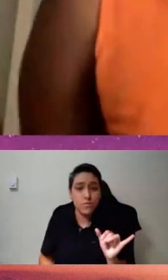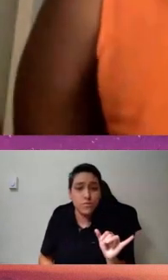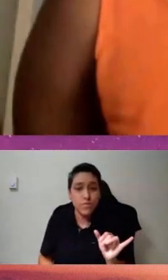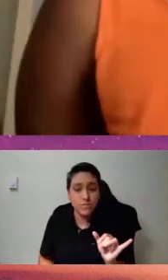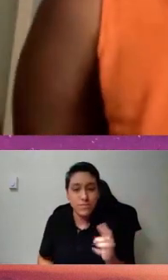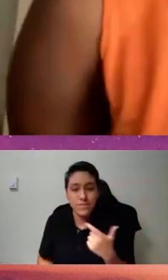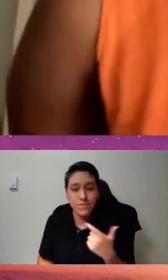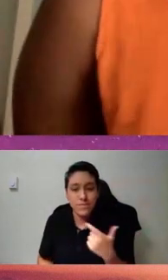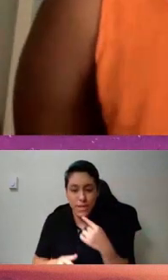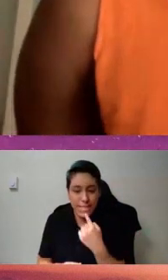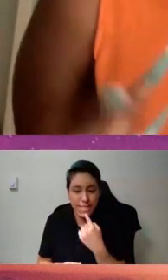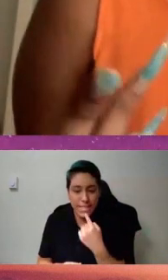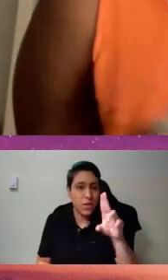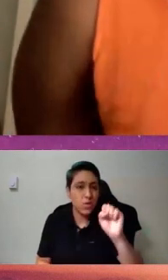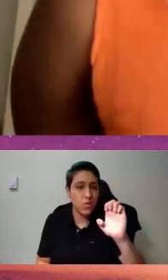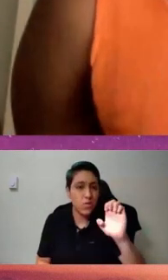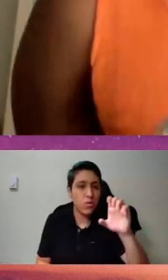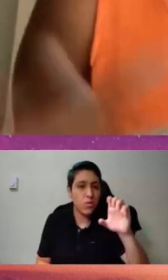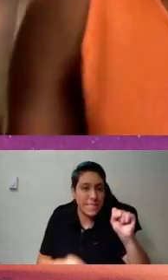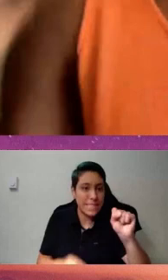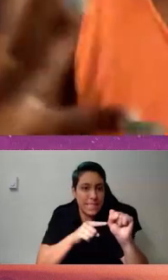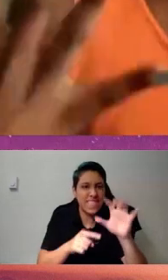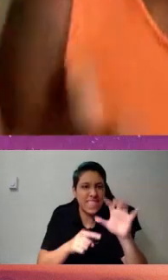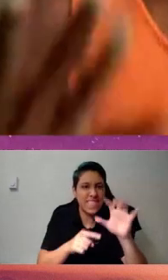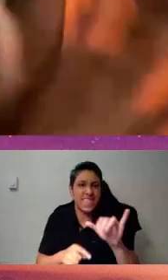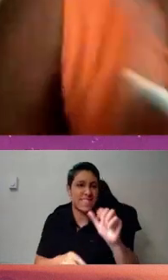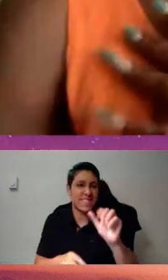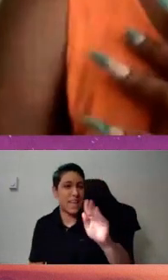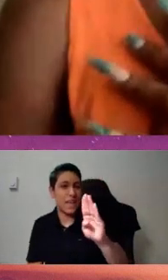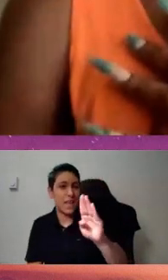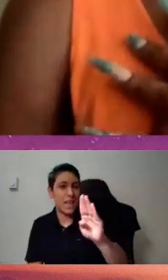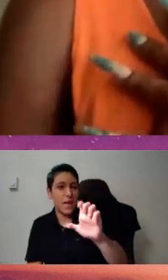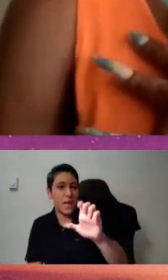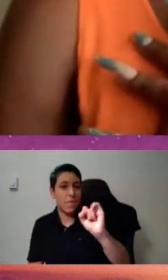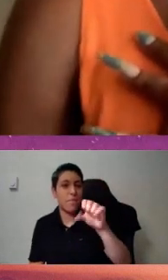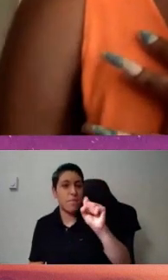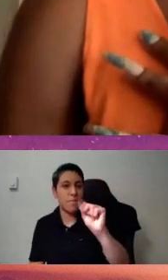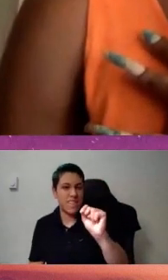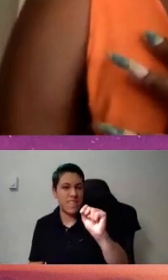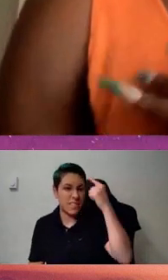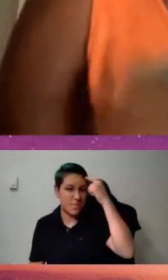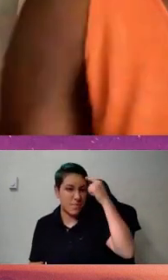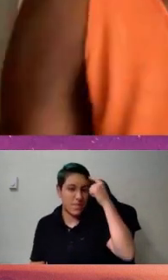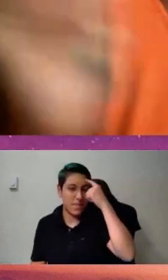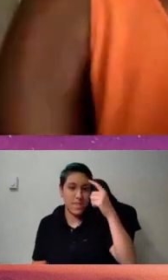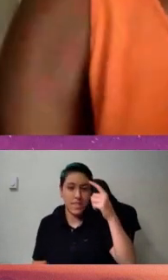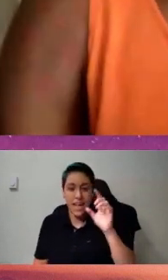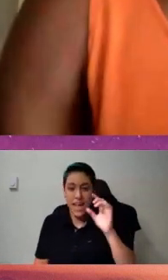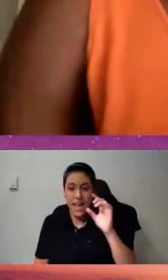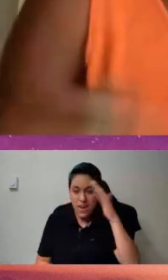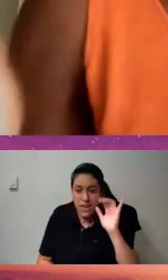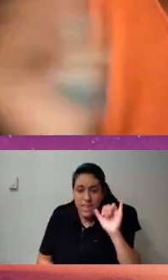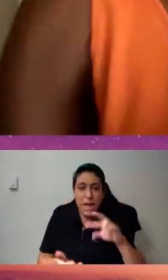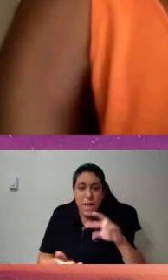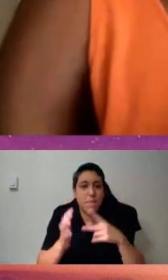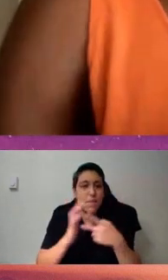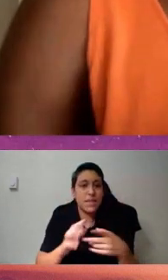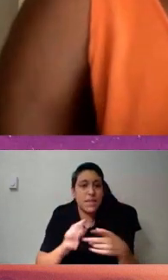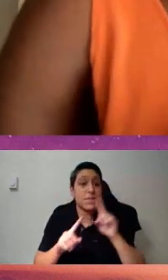useless, because what is that? You know, my grandmother, we talk, and, you know, she gives me the proverb